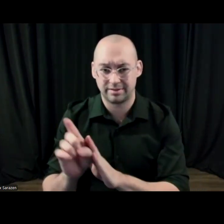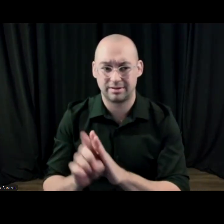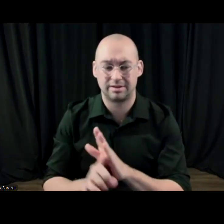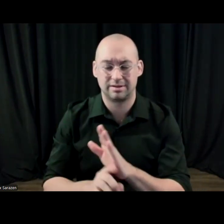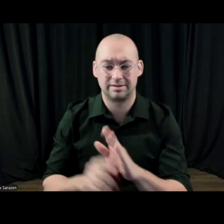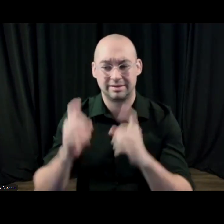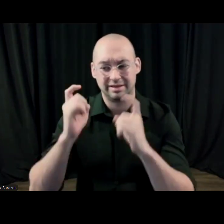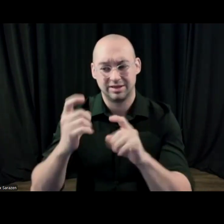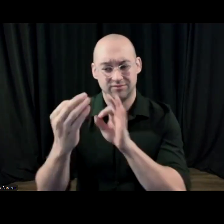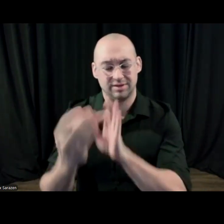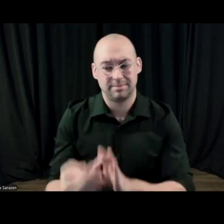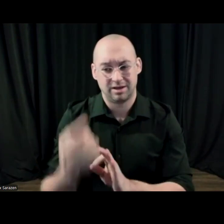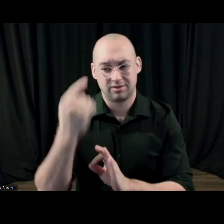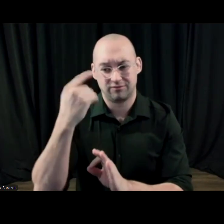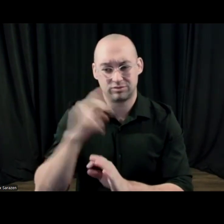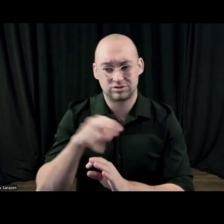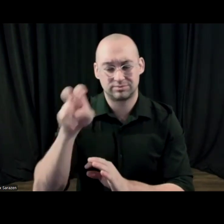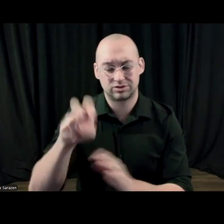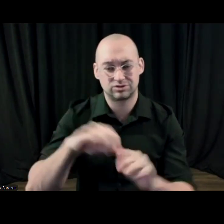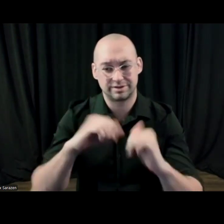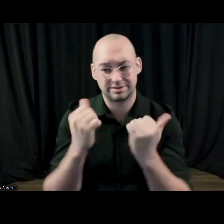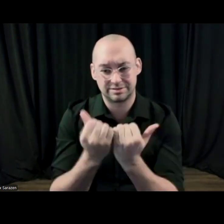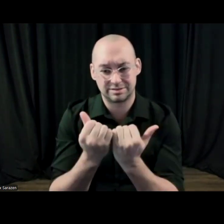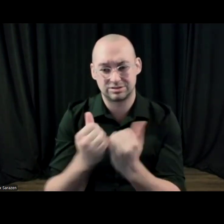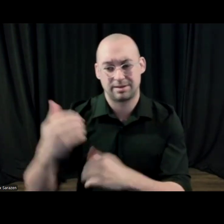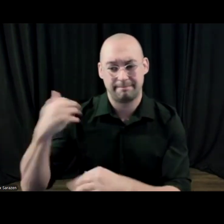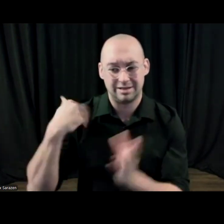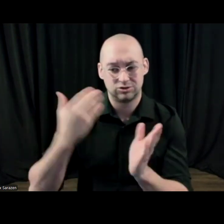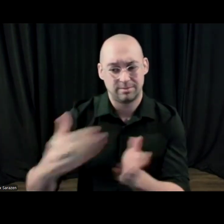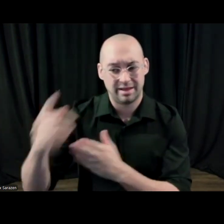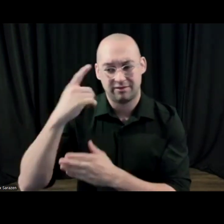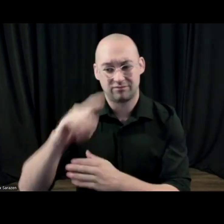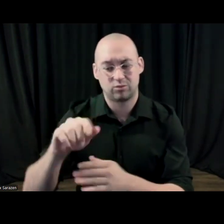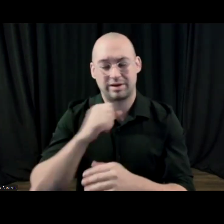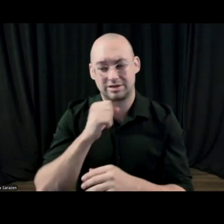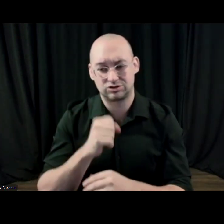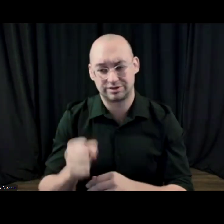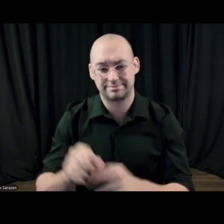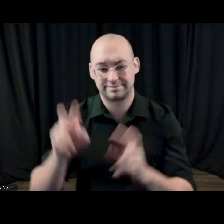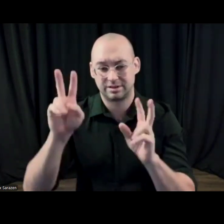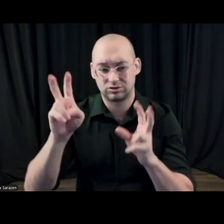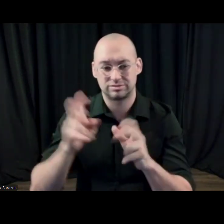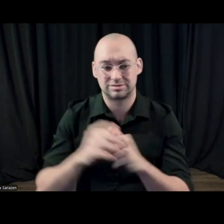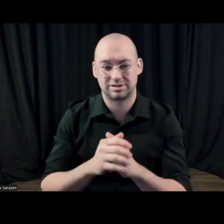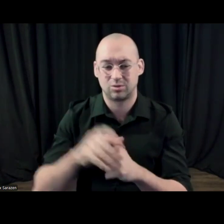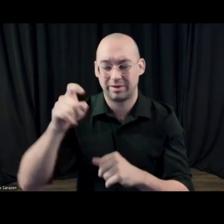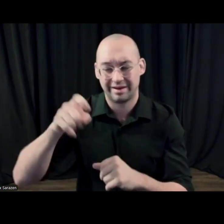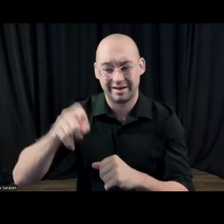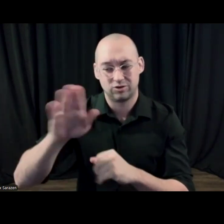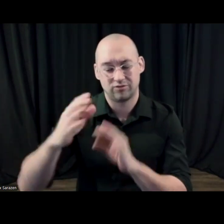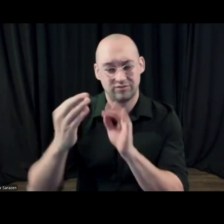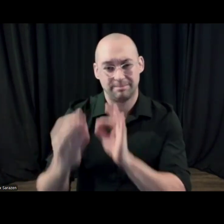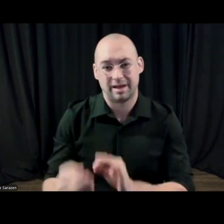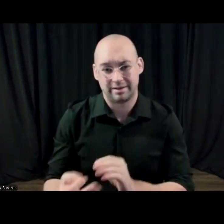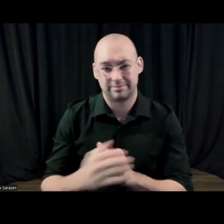feedback to our transportation agencies on master plan on aging for transportation issues. And we need your feedback. We need